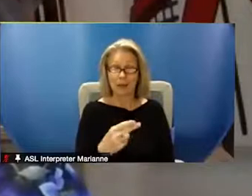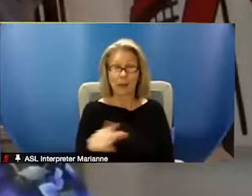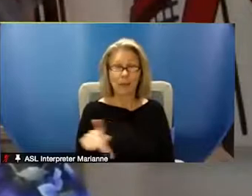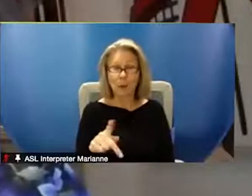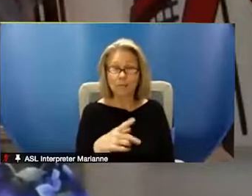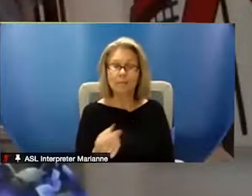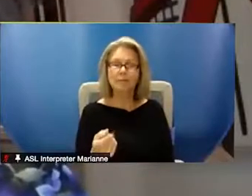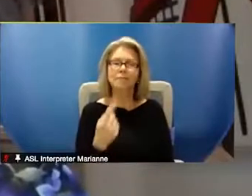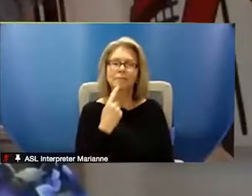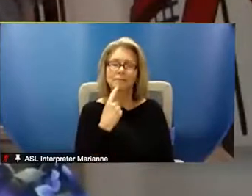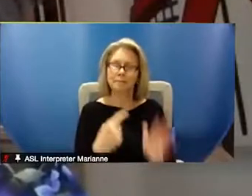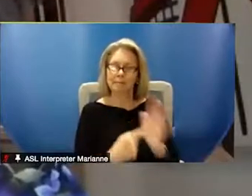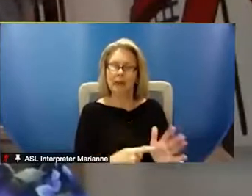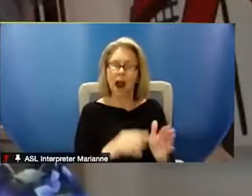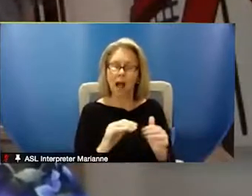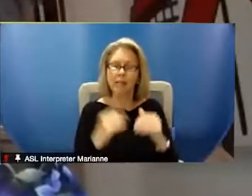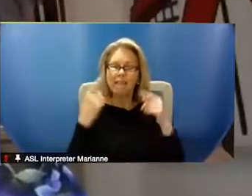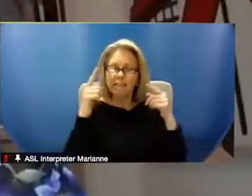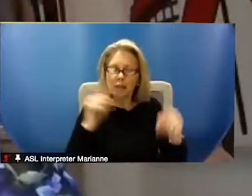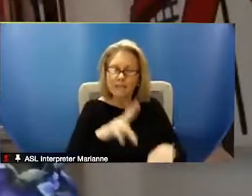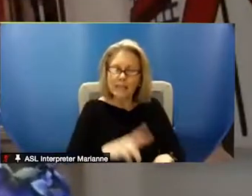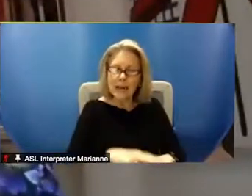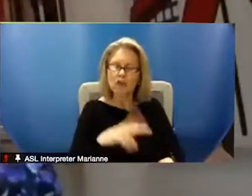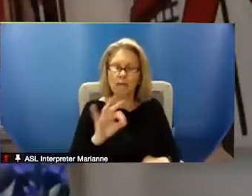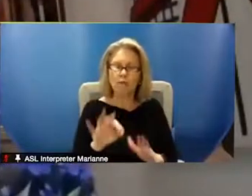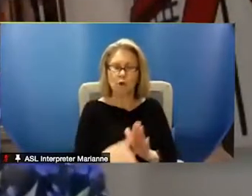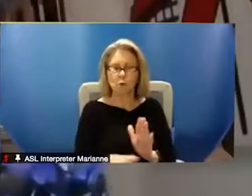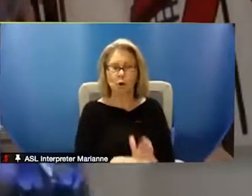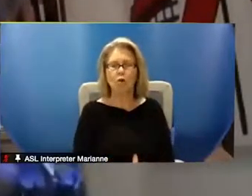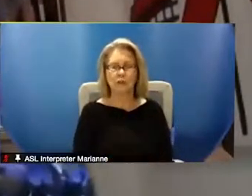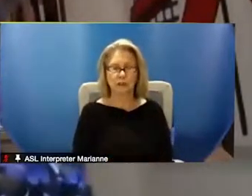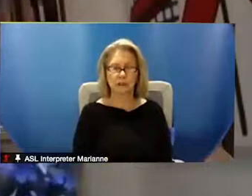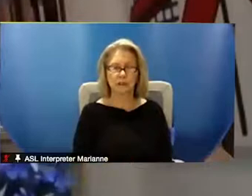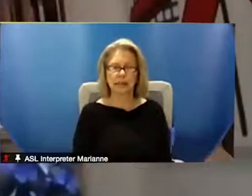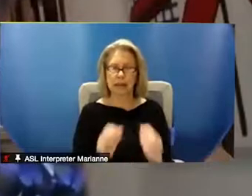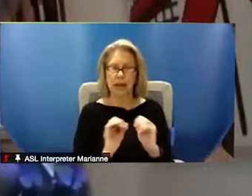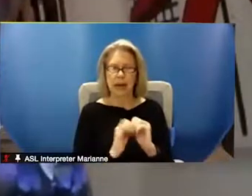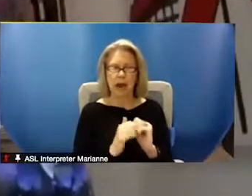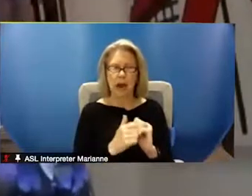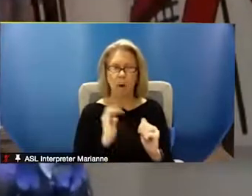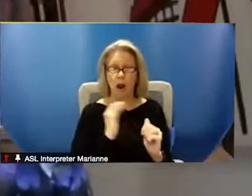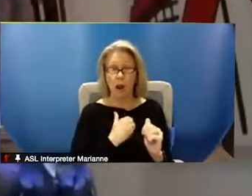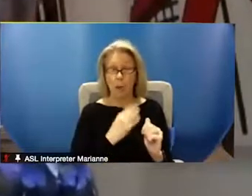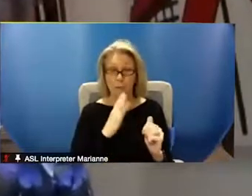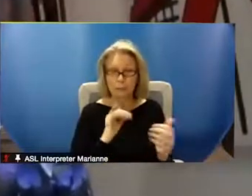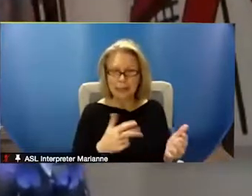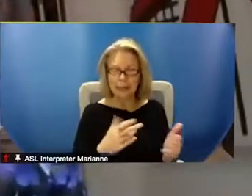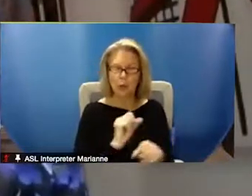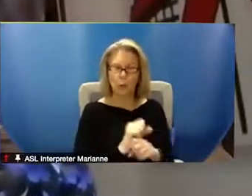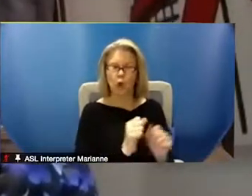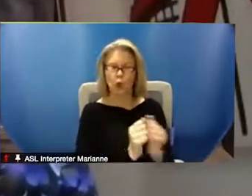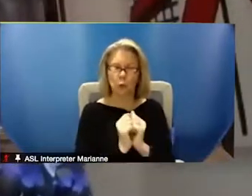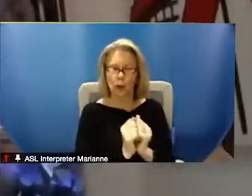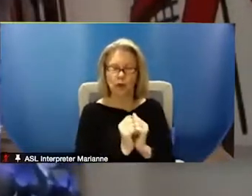Elizabeth Povinelli pointed to the effective nature of protocols and how our